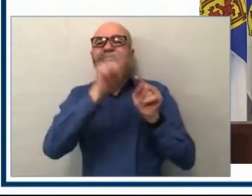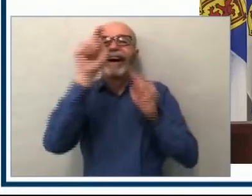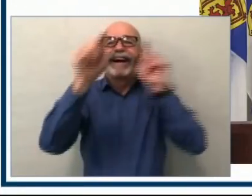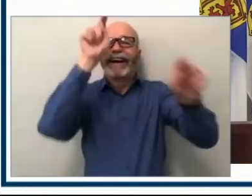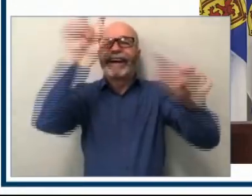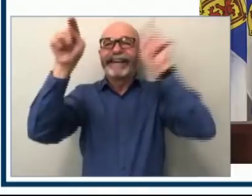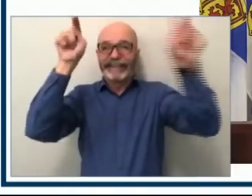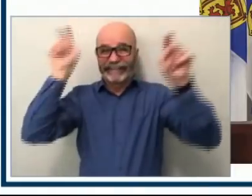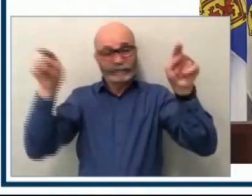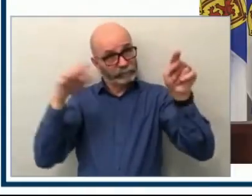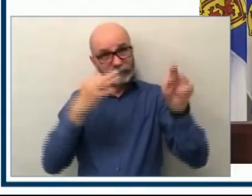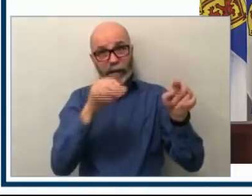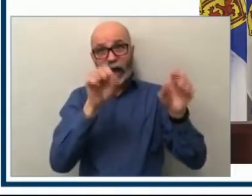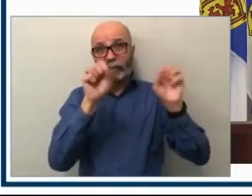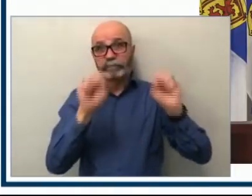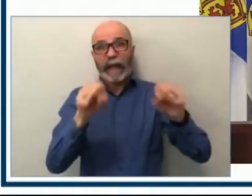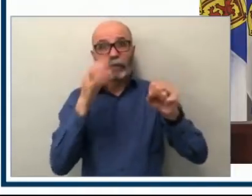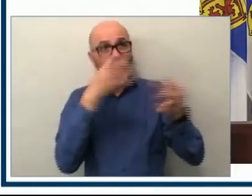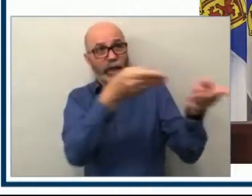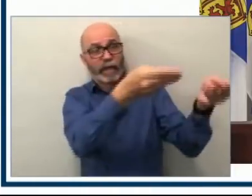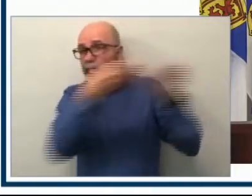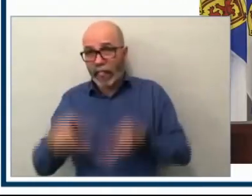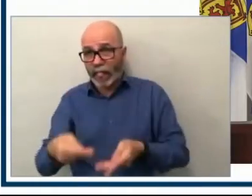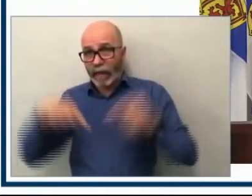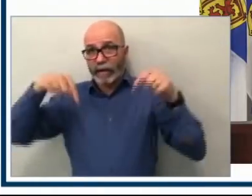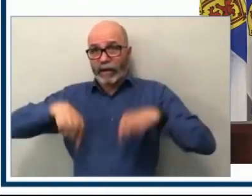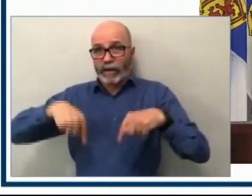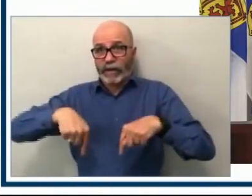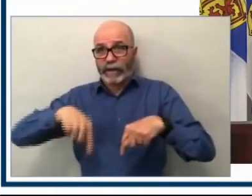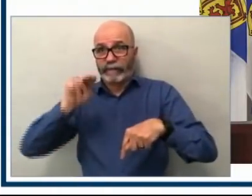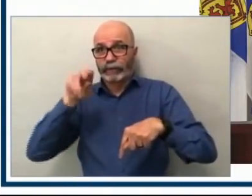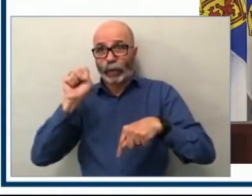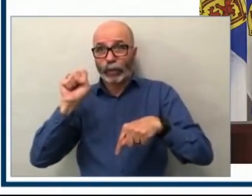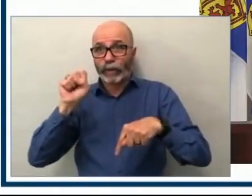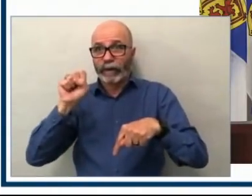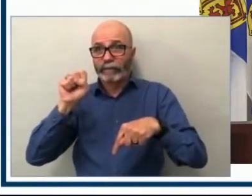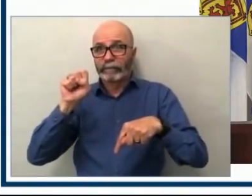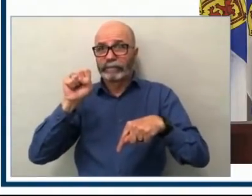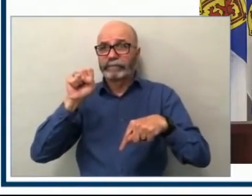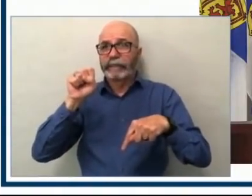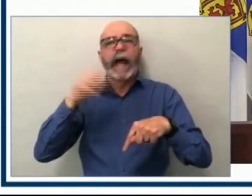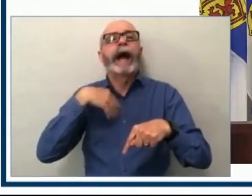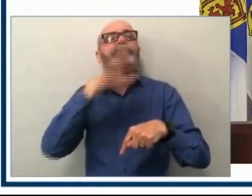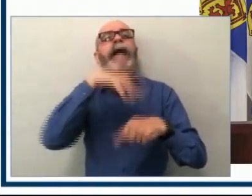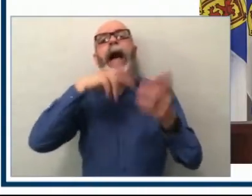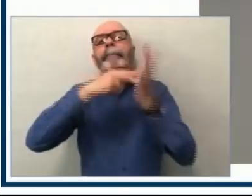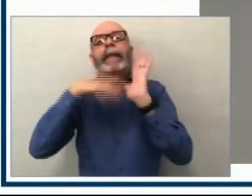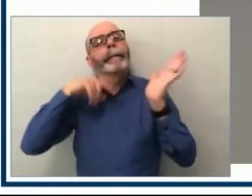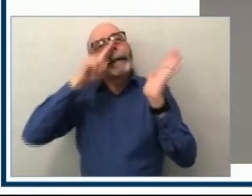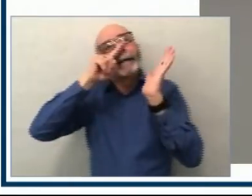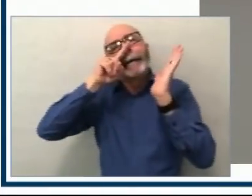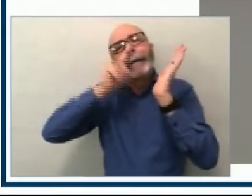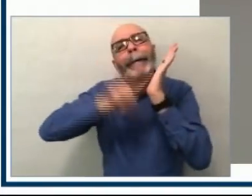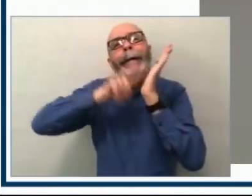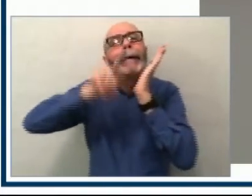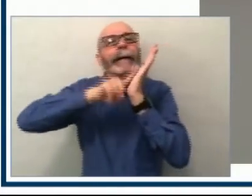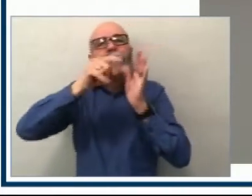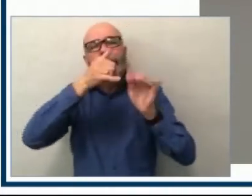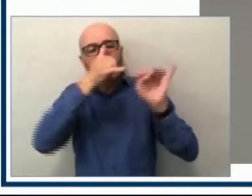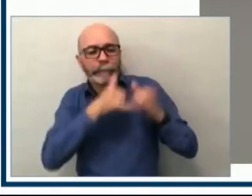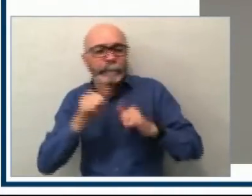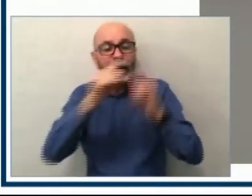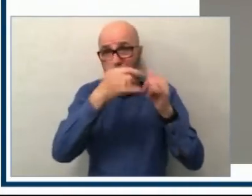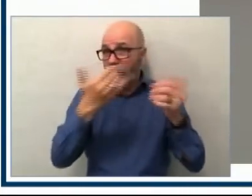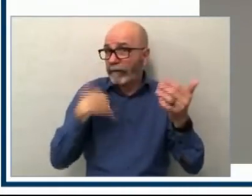Nova Scotia would be doing that and what logistics that would require. So we're actively looking at that. I